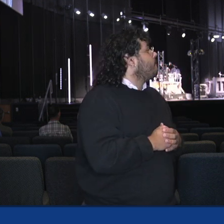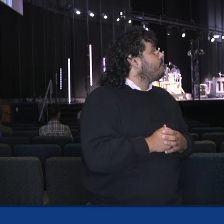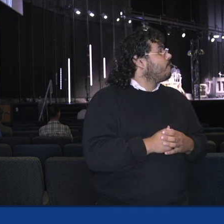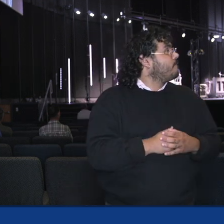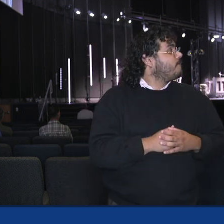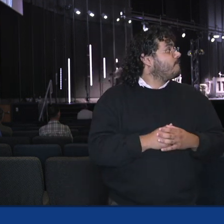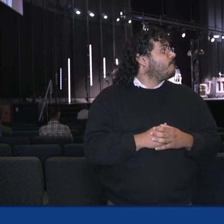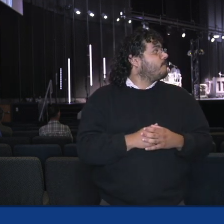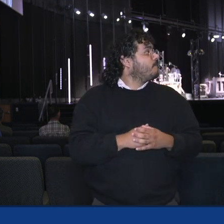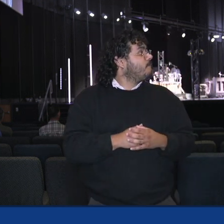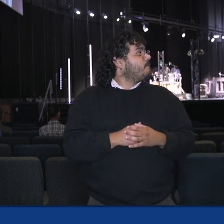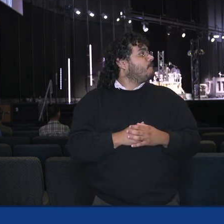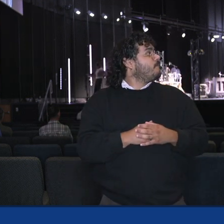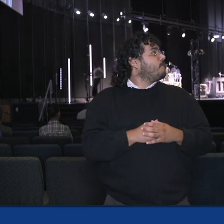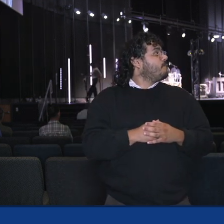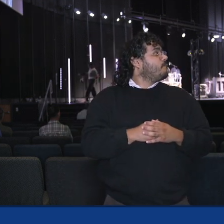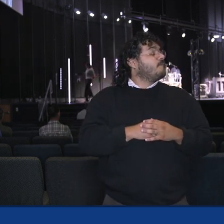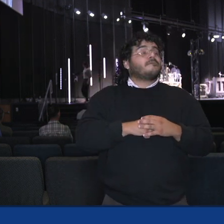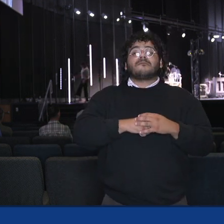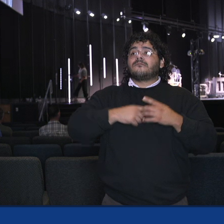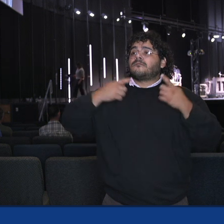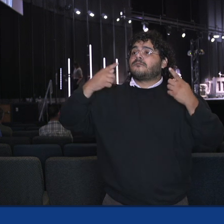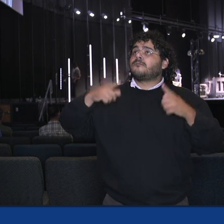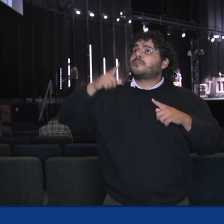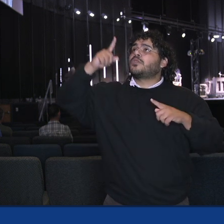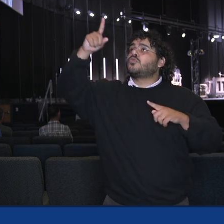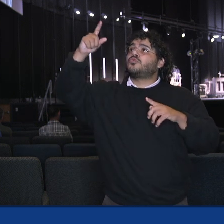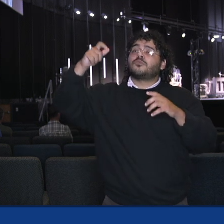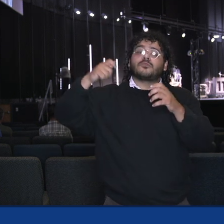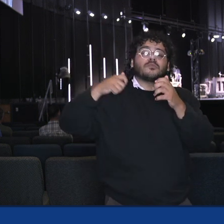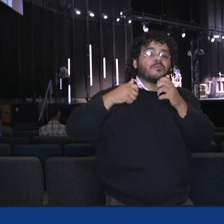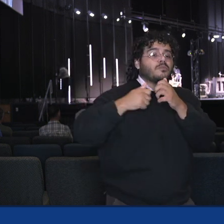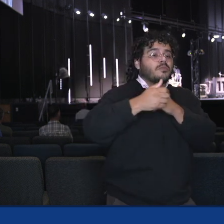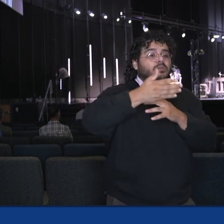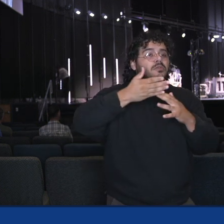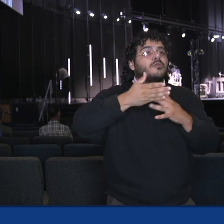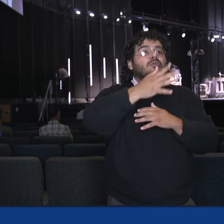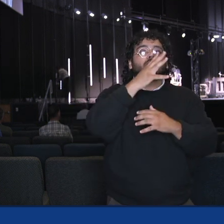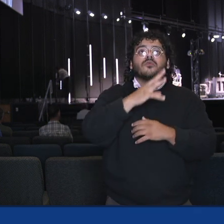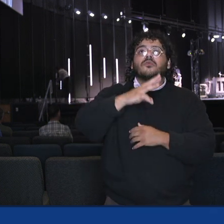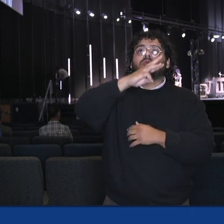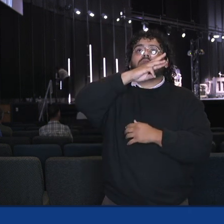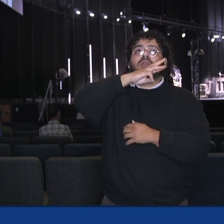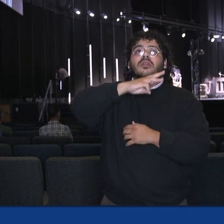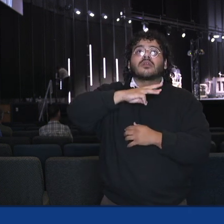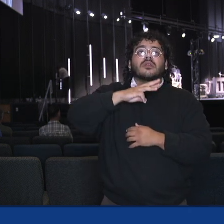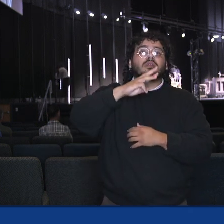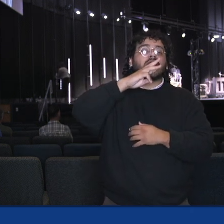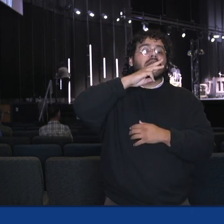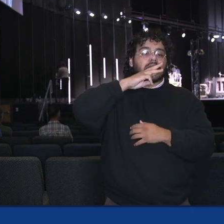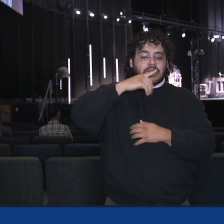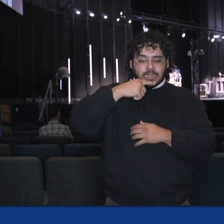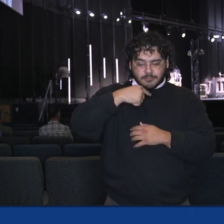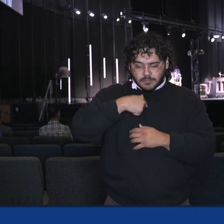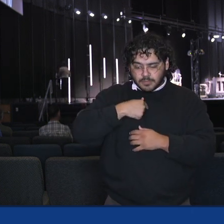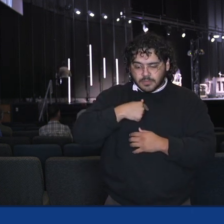When you pass through the waters, I will be